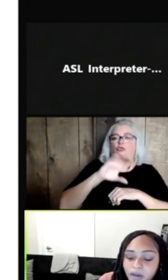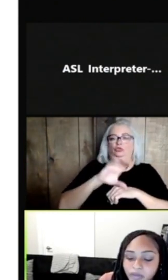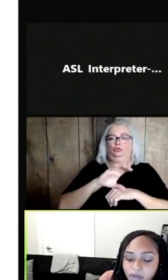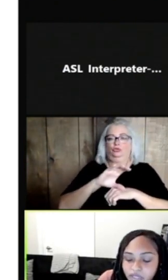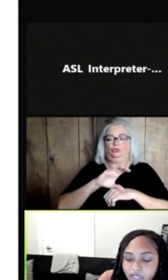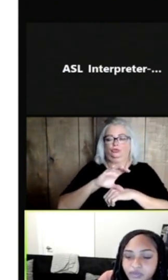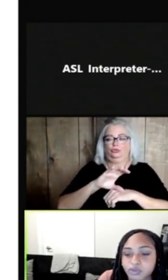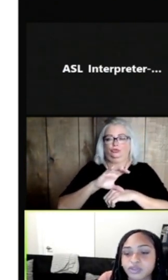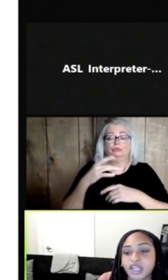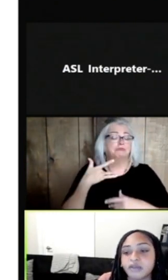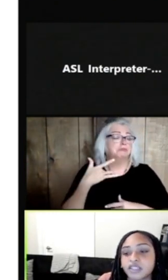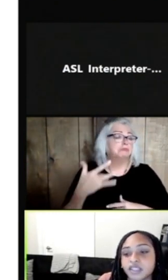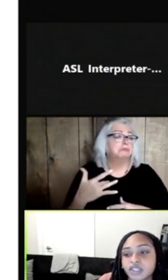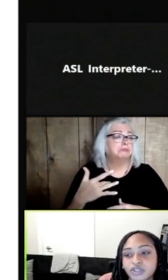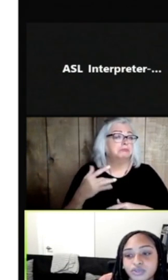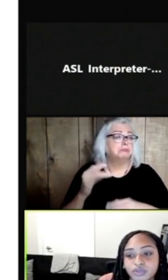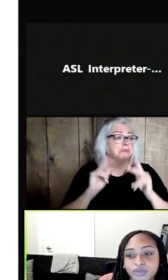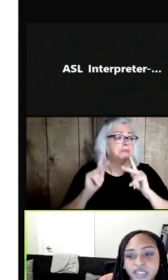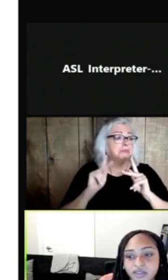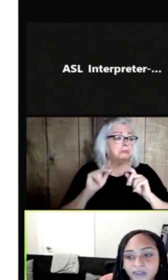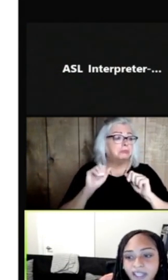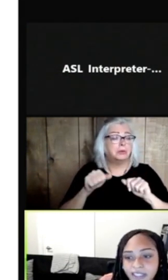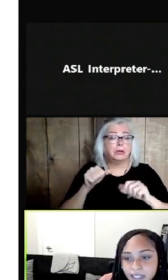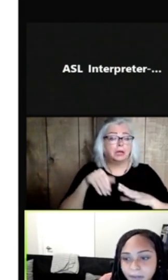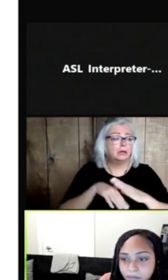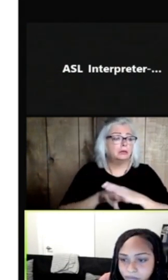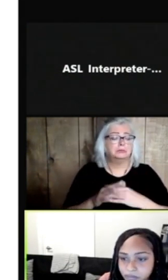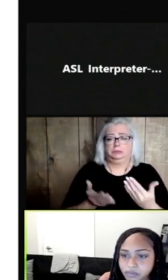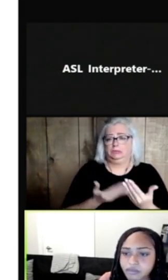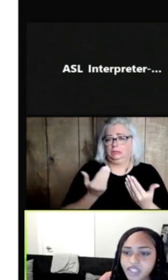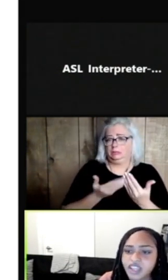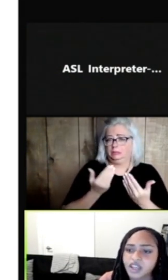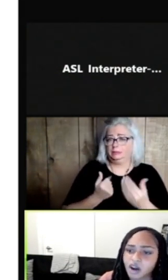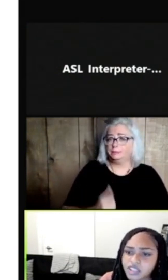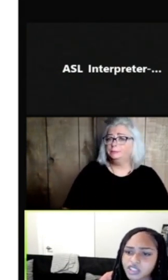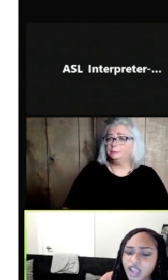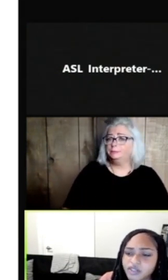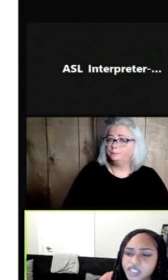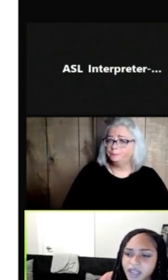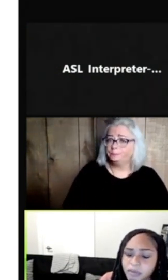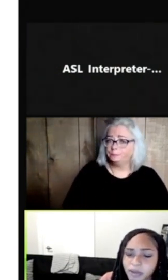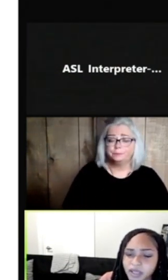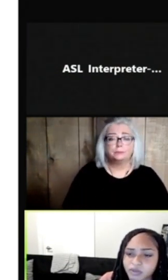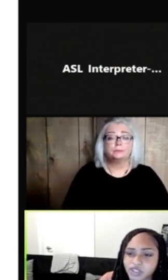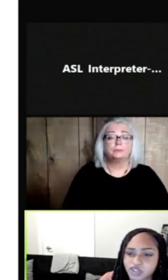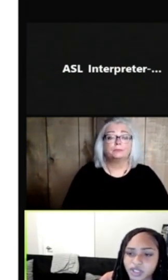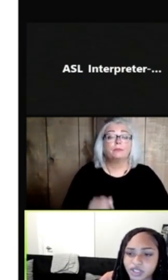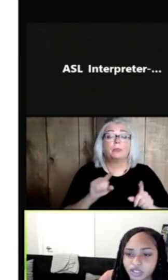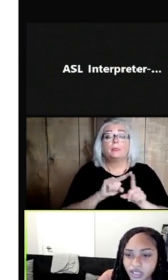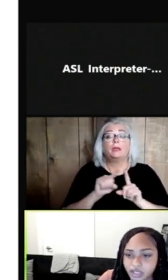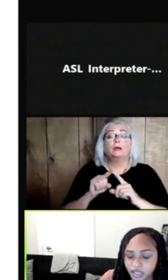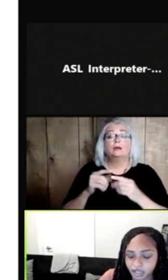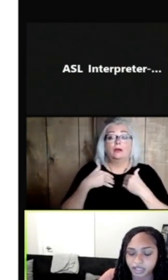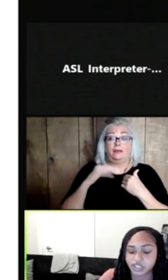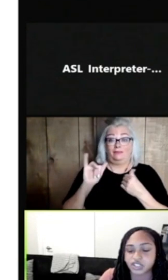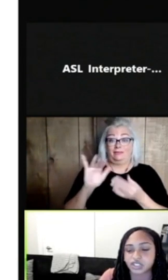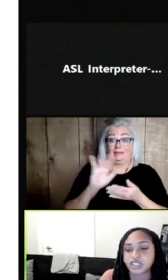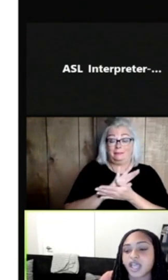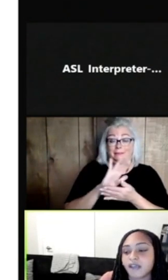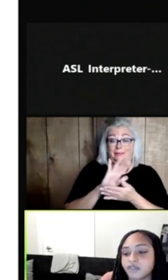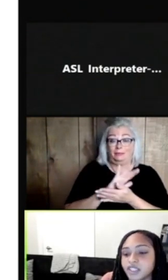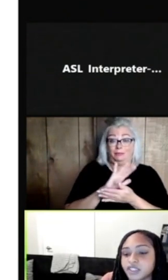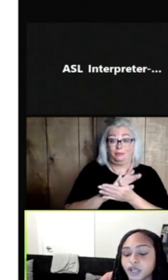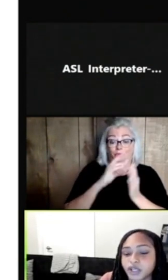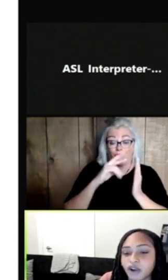typically those individuals are able to get to receive the vaccine. Also having this paper-based registration, in addition